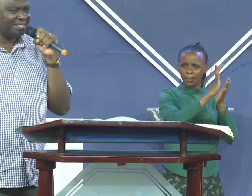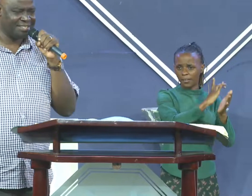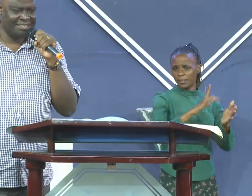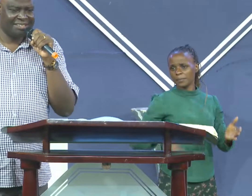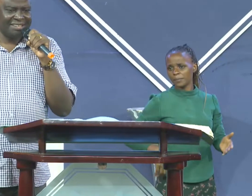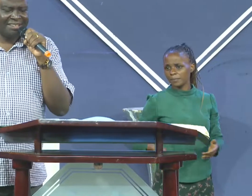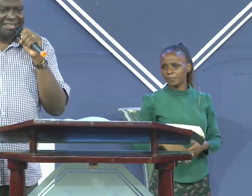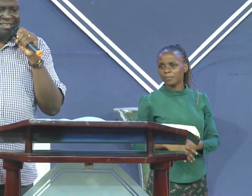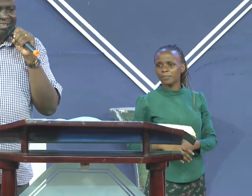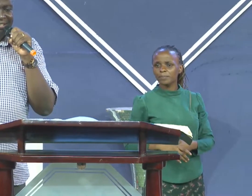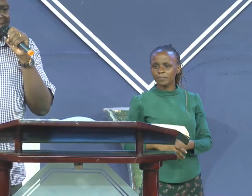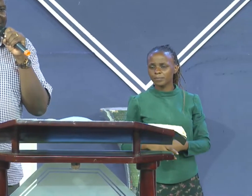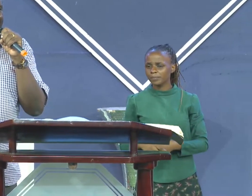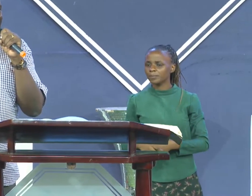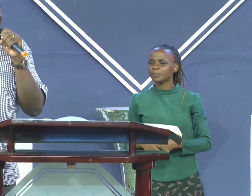Lord.